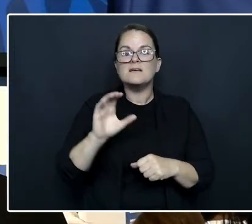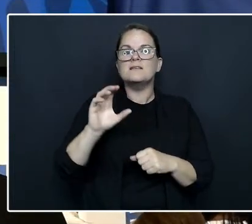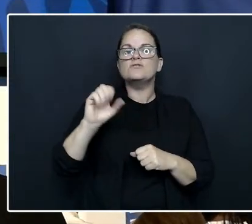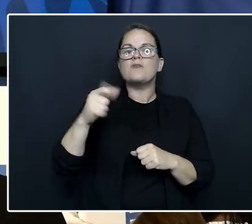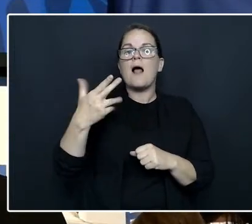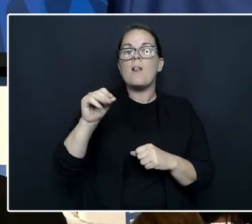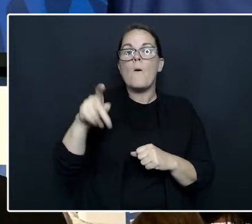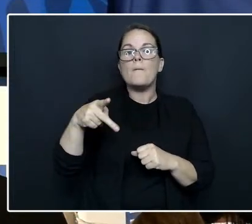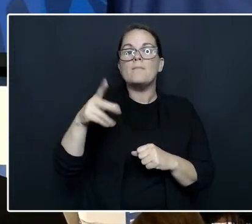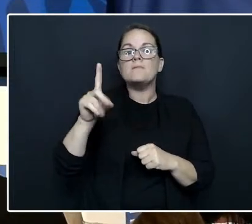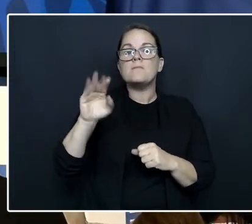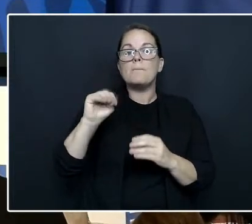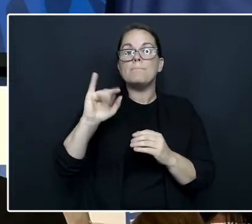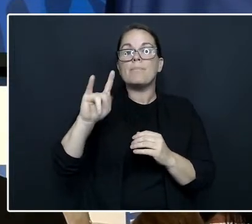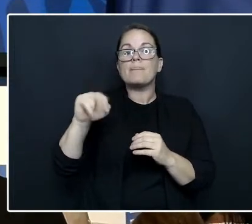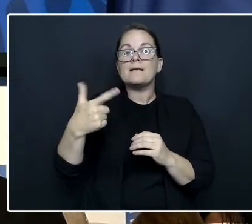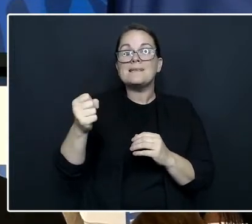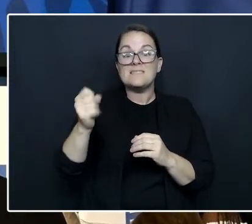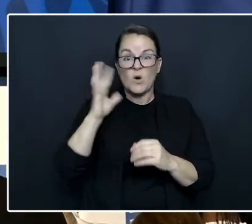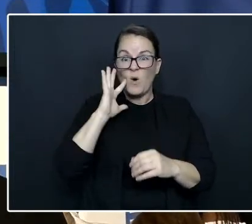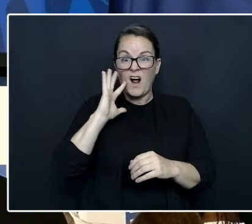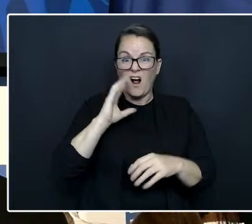second location.